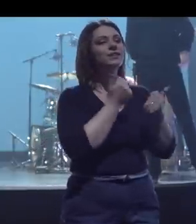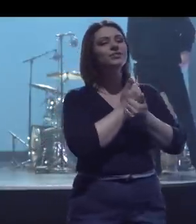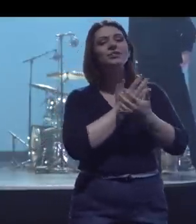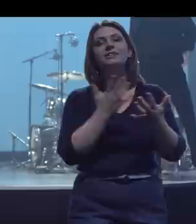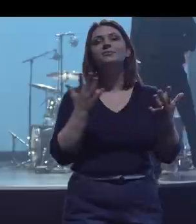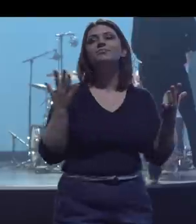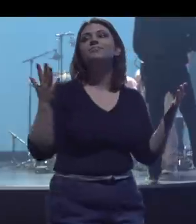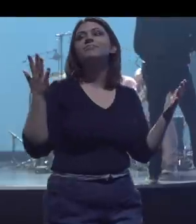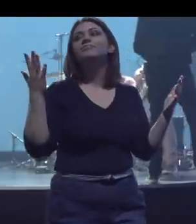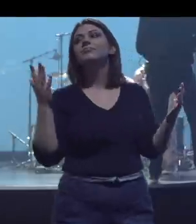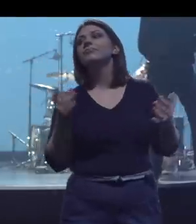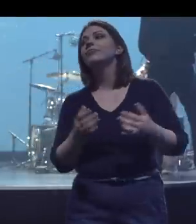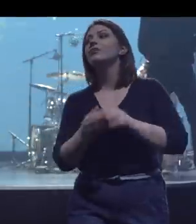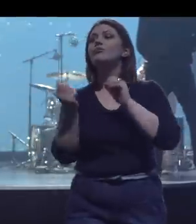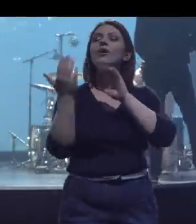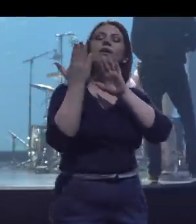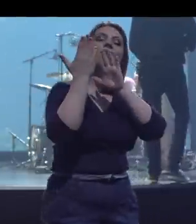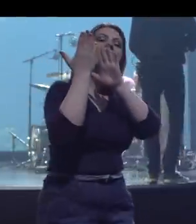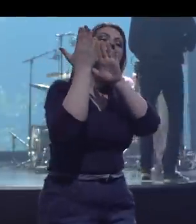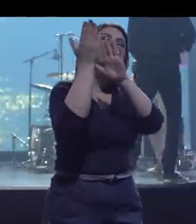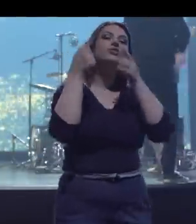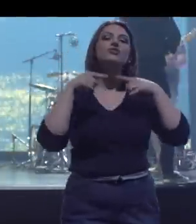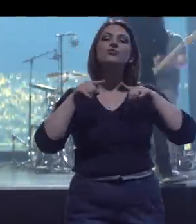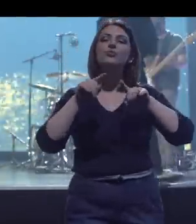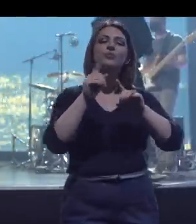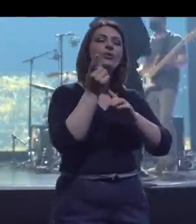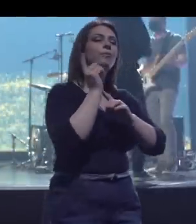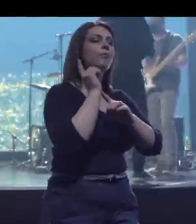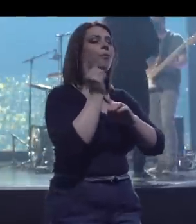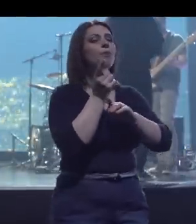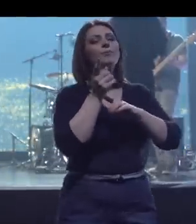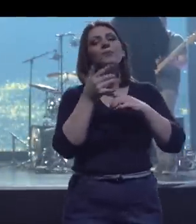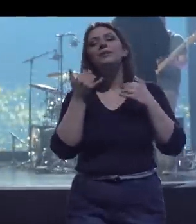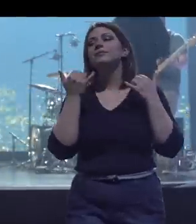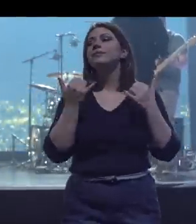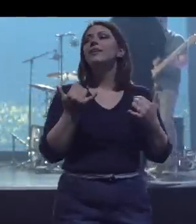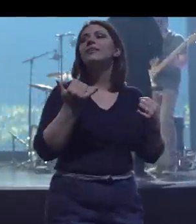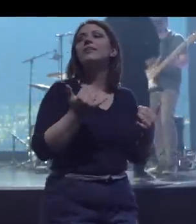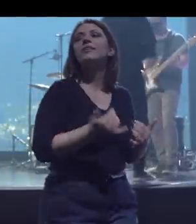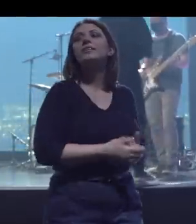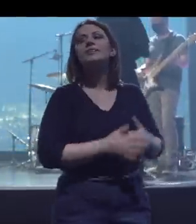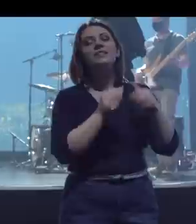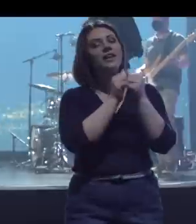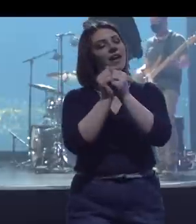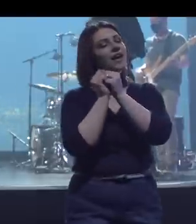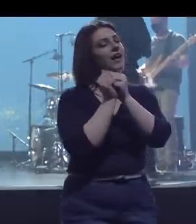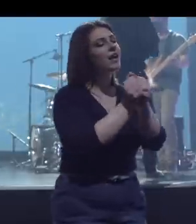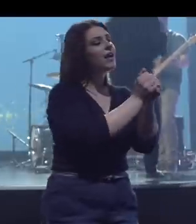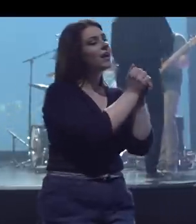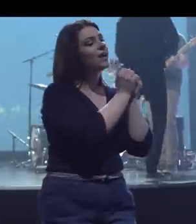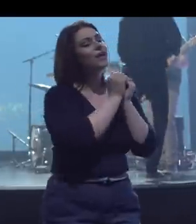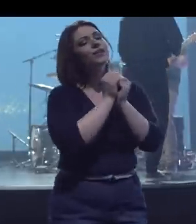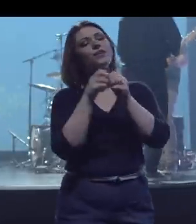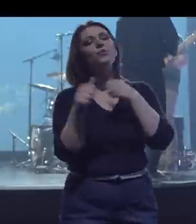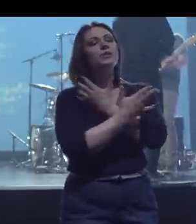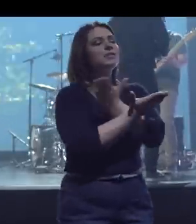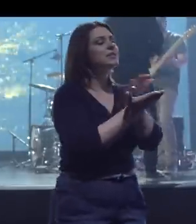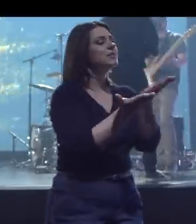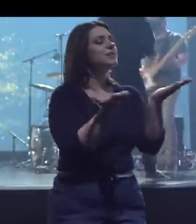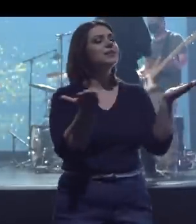And present in this moment, yeah. It's together